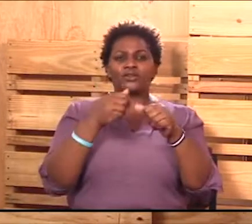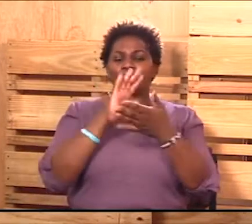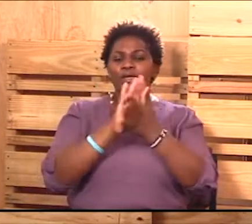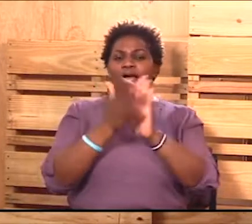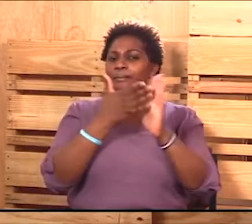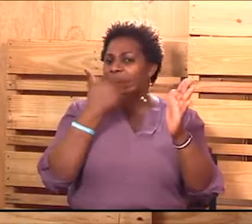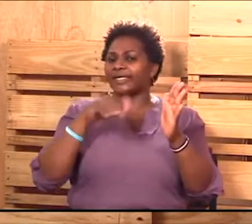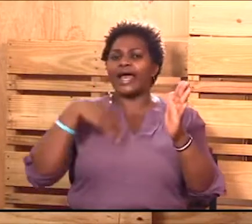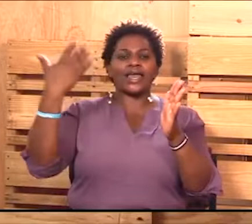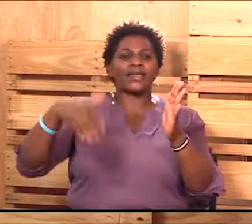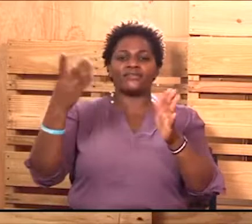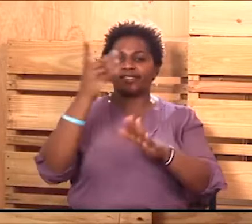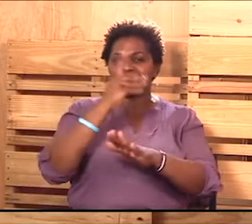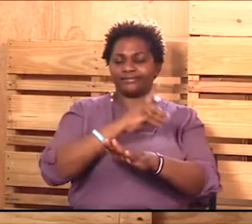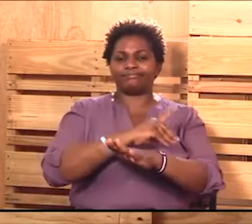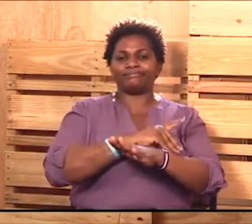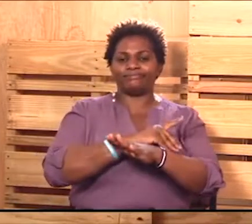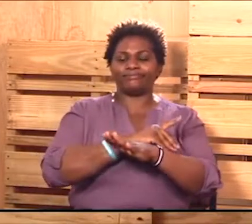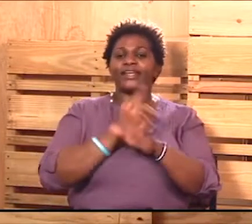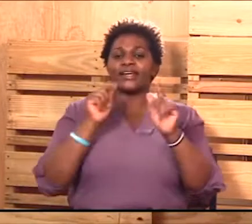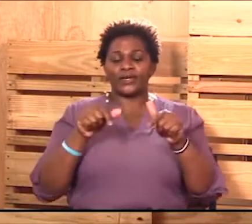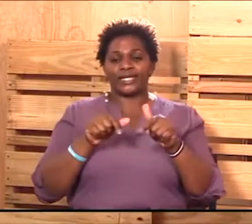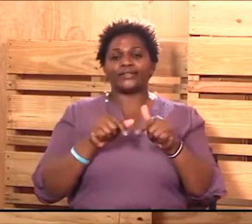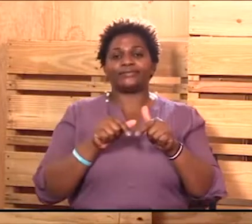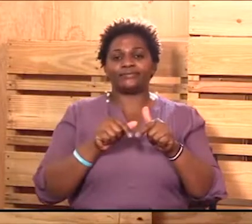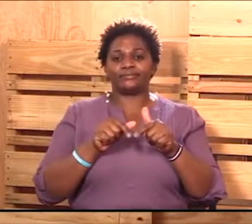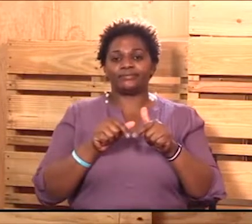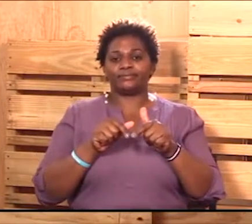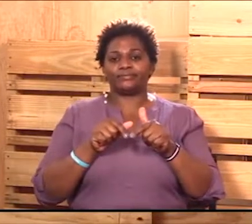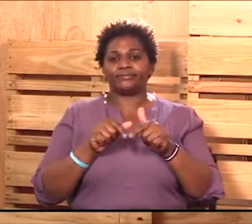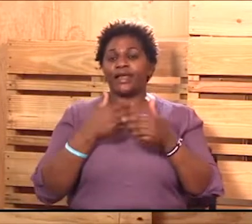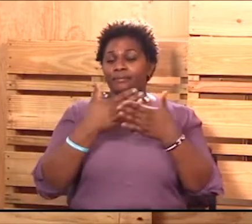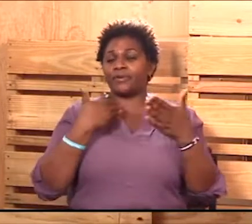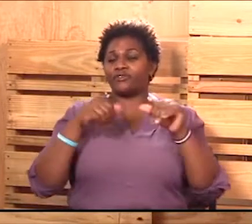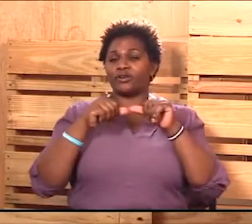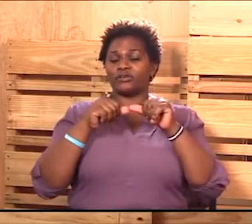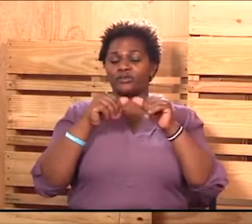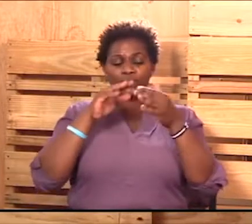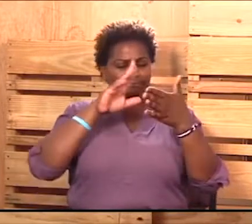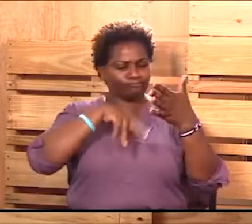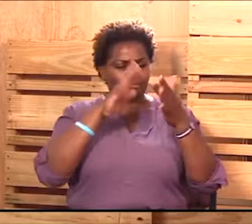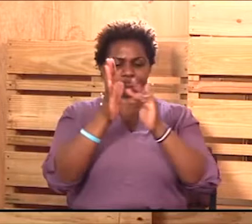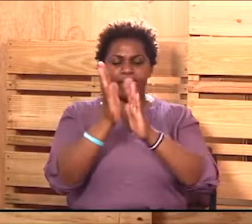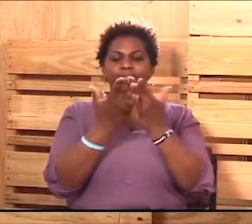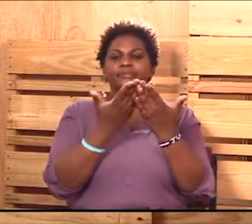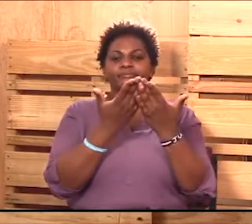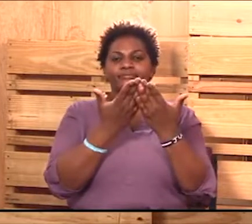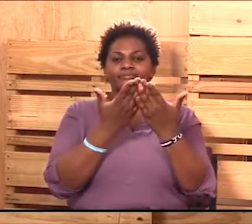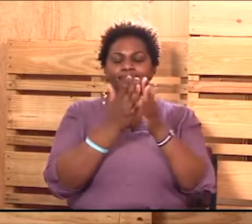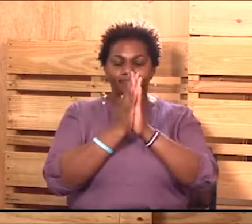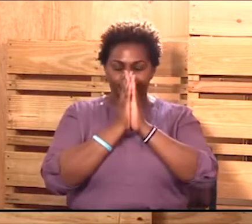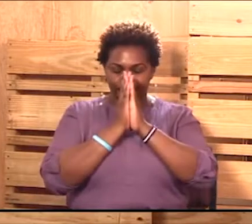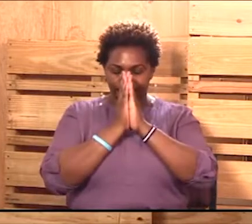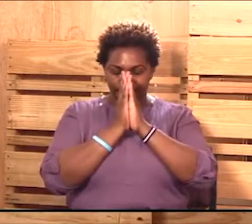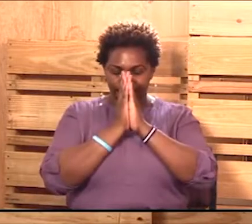better each and every day. And today, before we go to our Bible, let us